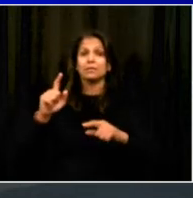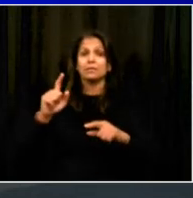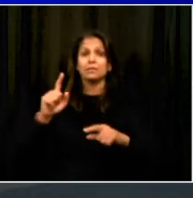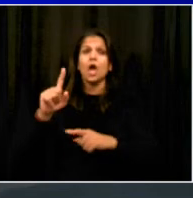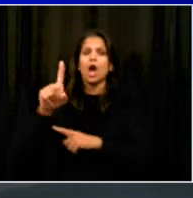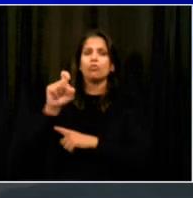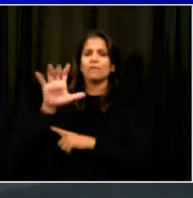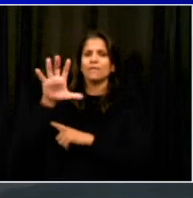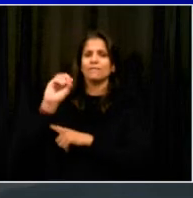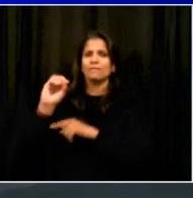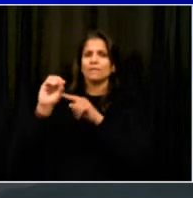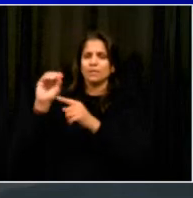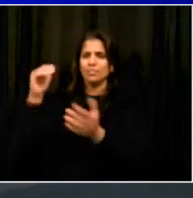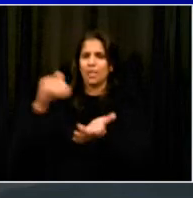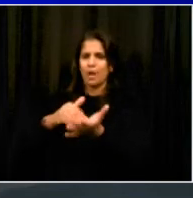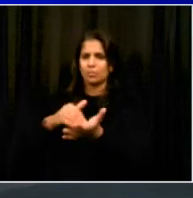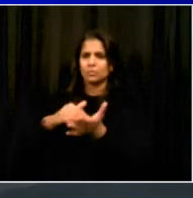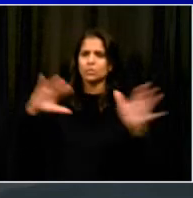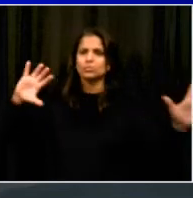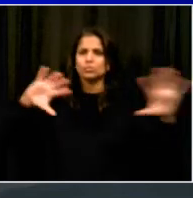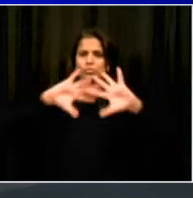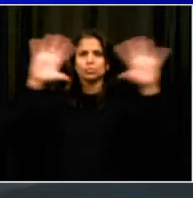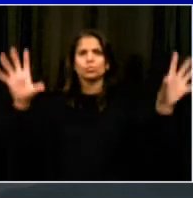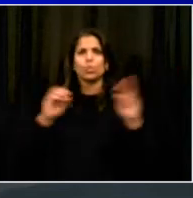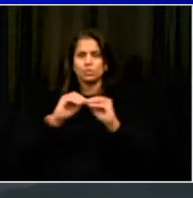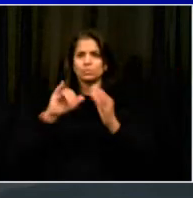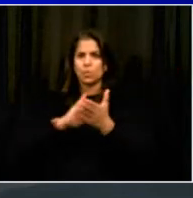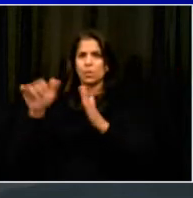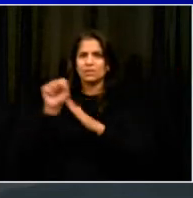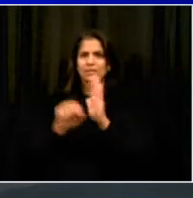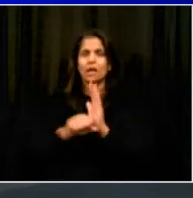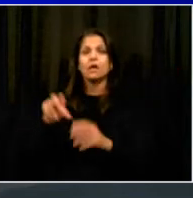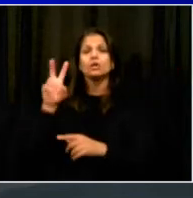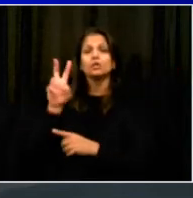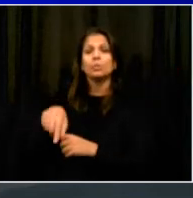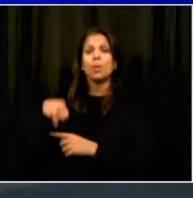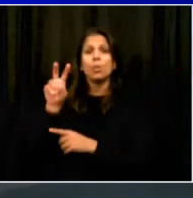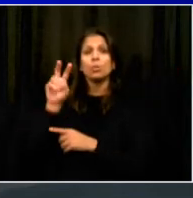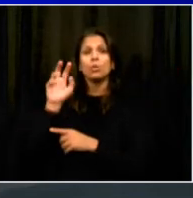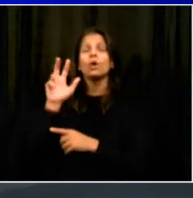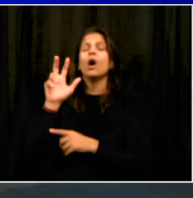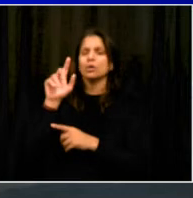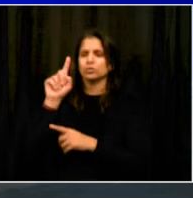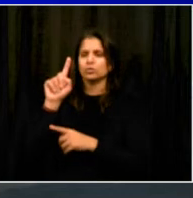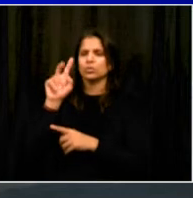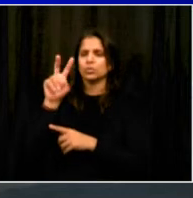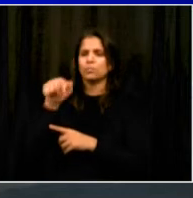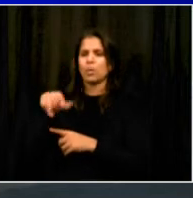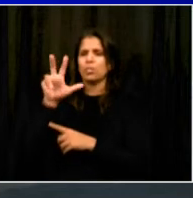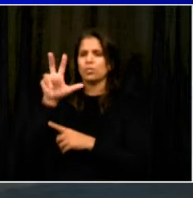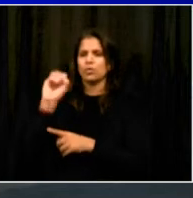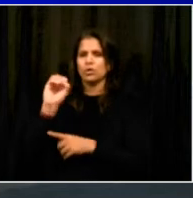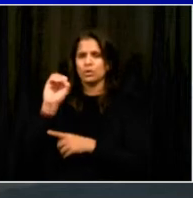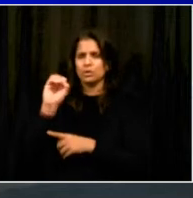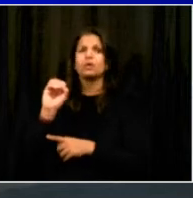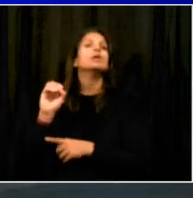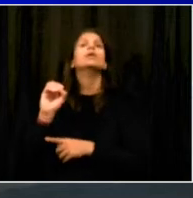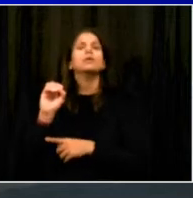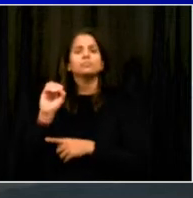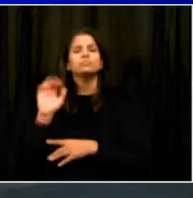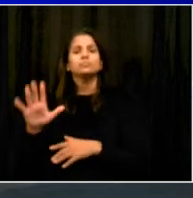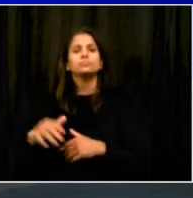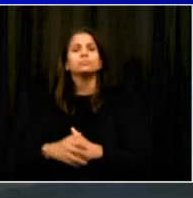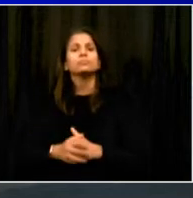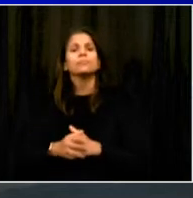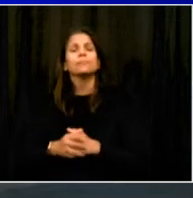per 100,000. Not where we want to be. We want to be under 2 per 100,000. Okay, second indicator, current new cases,